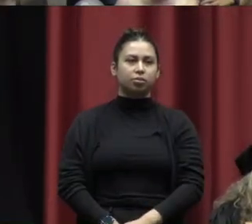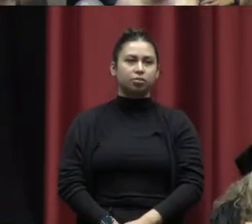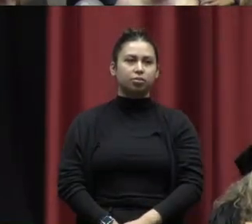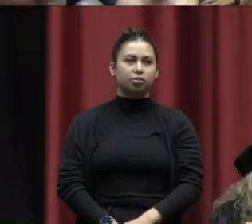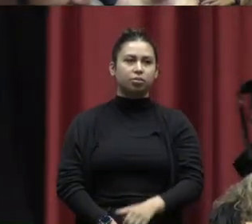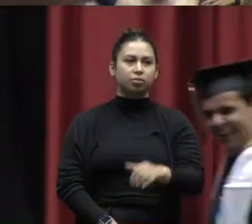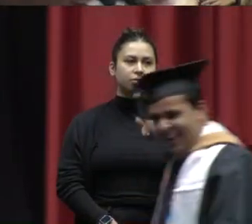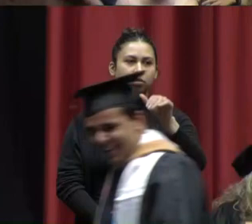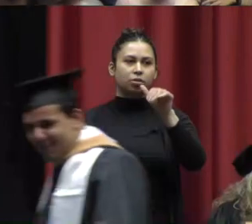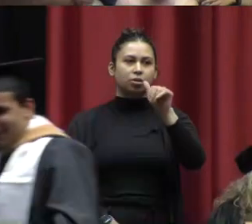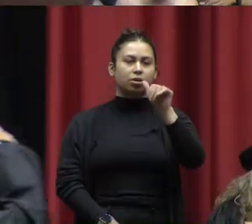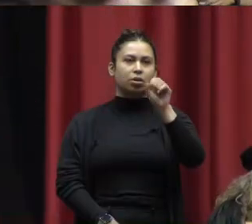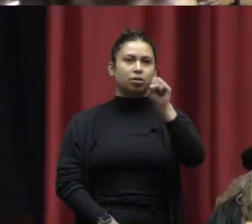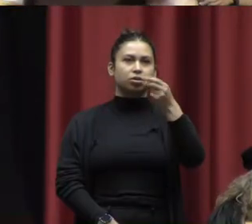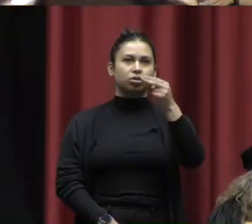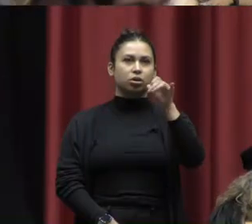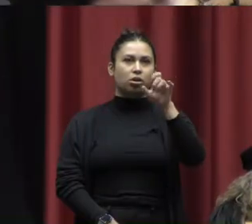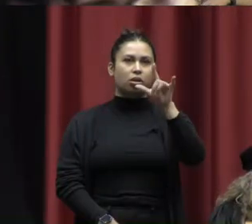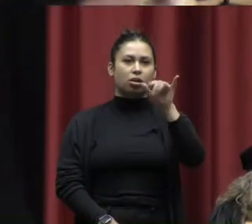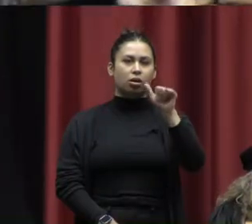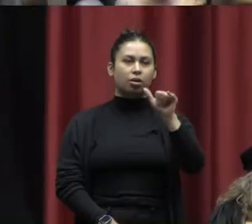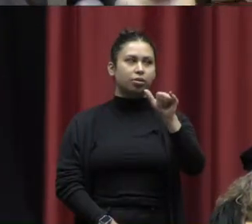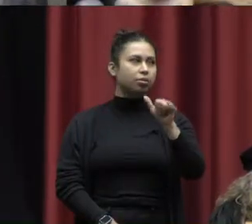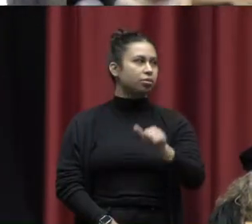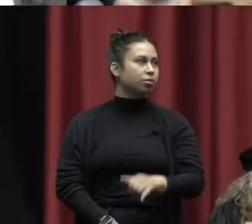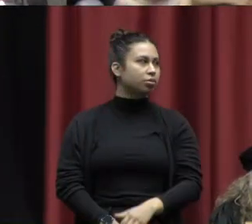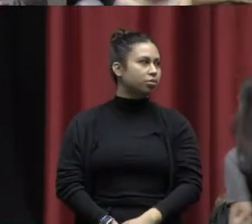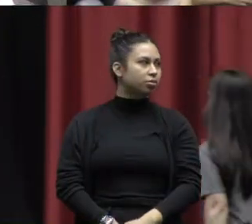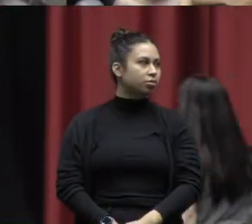Shalani Etheridge.